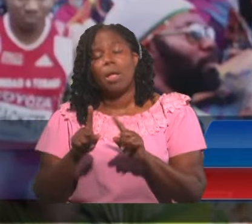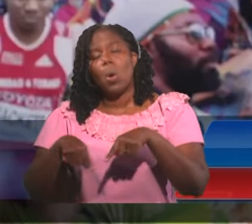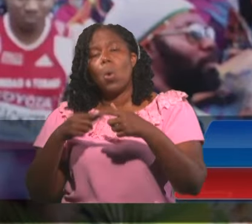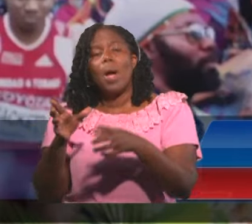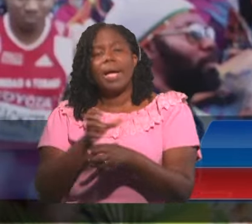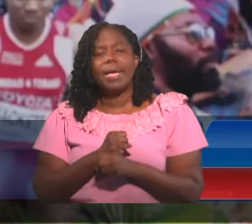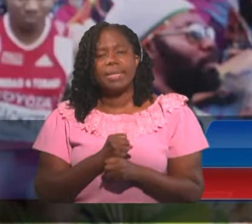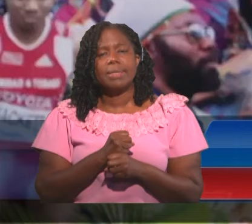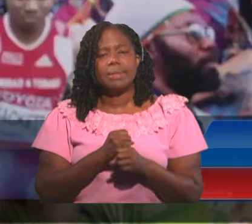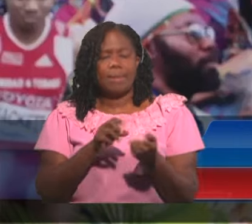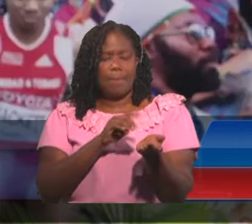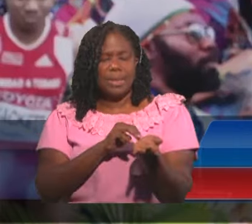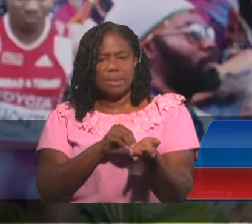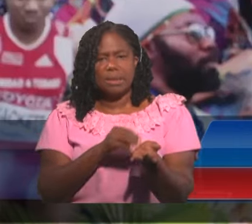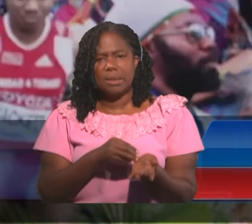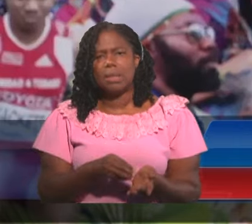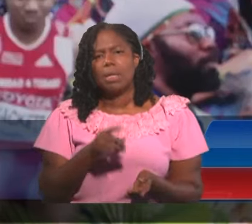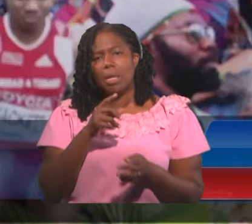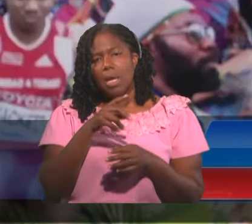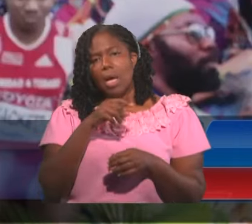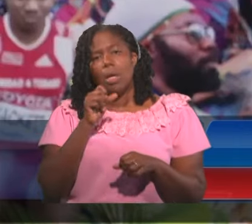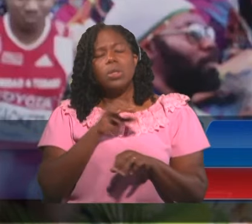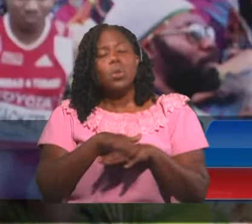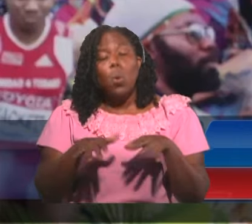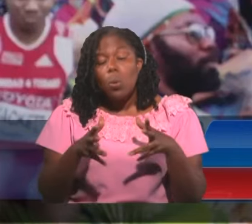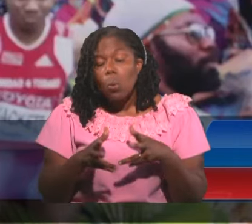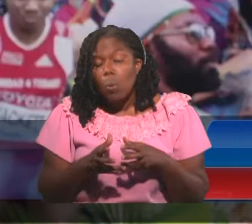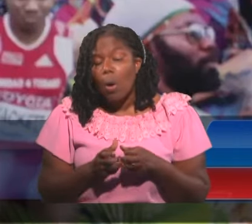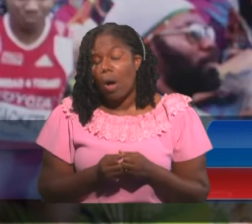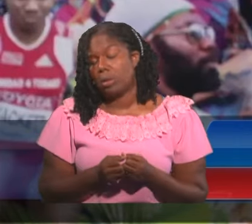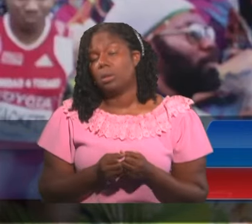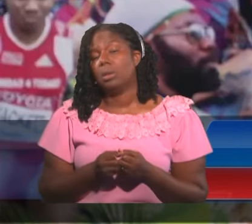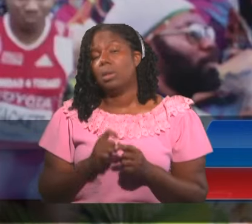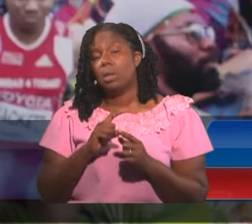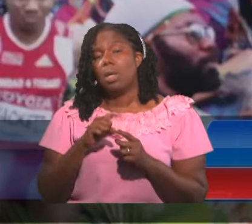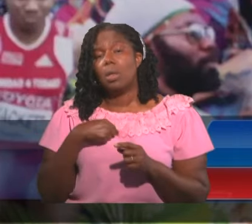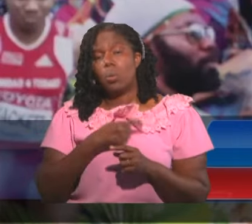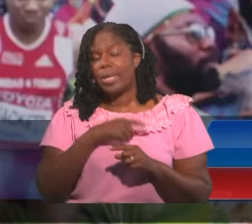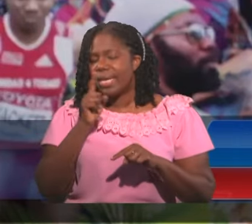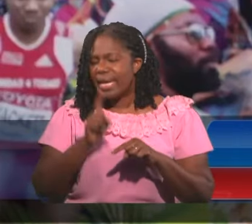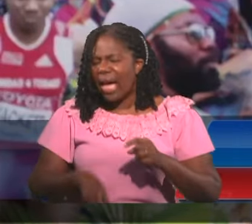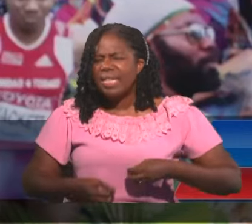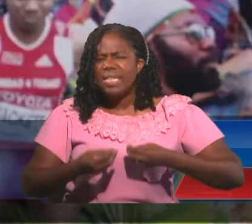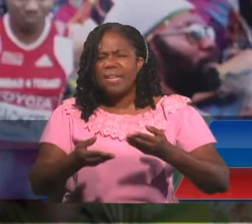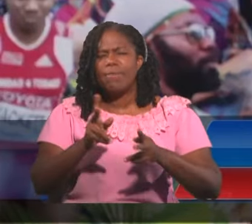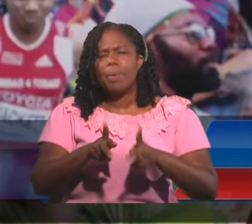do not want a situation where we are not able to provide the best service for them.